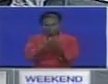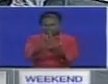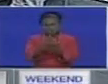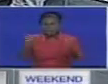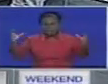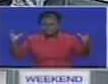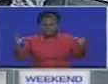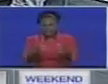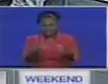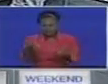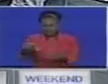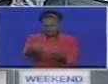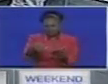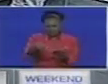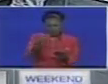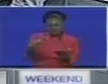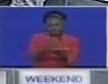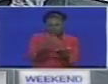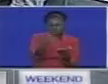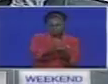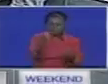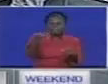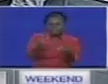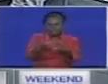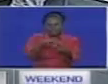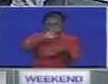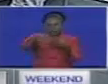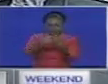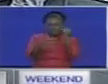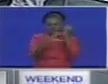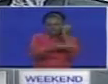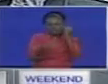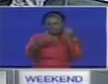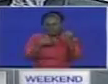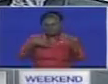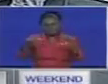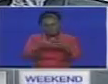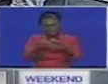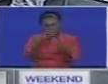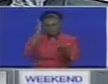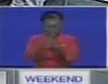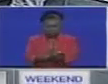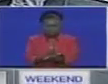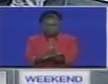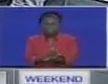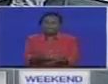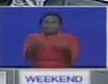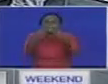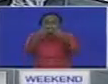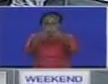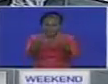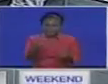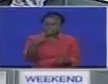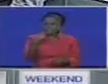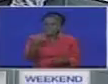were to recruit members mm-hmm. all over the country, and it was a requirement by Political Parties Act. But to say